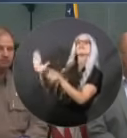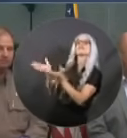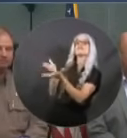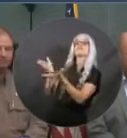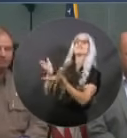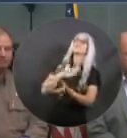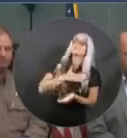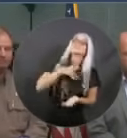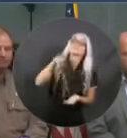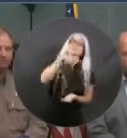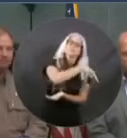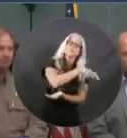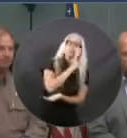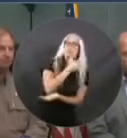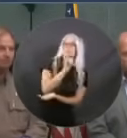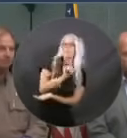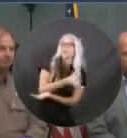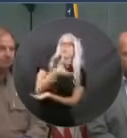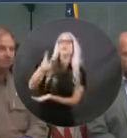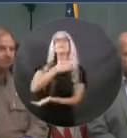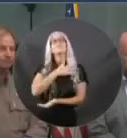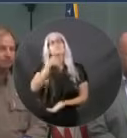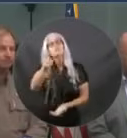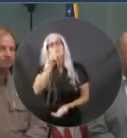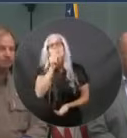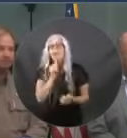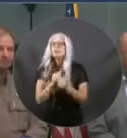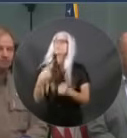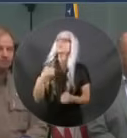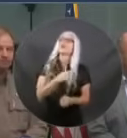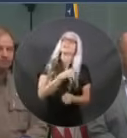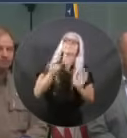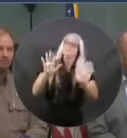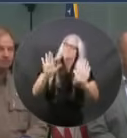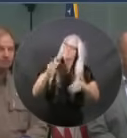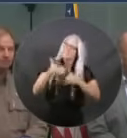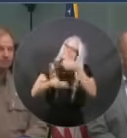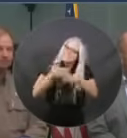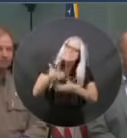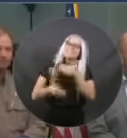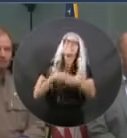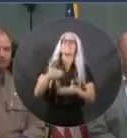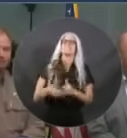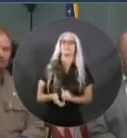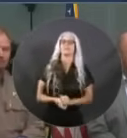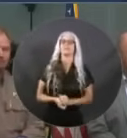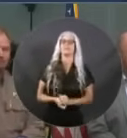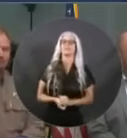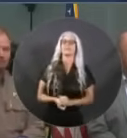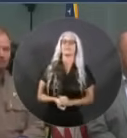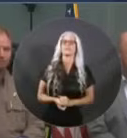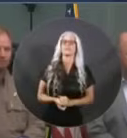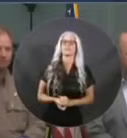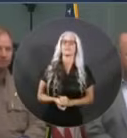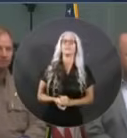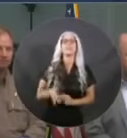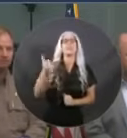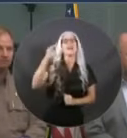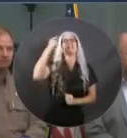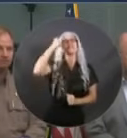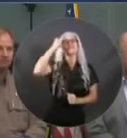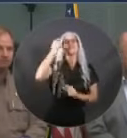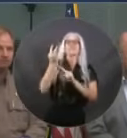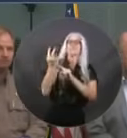And particularly in this part of the state, you really gotta go back to the late 1800s to find a storm of this